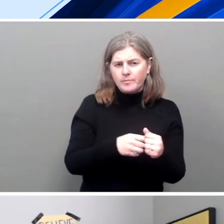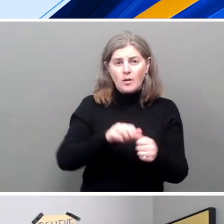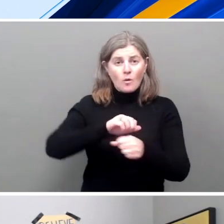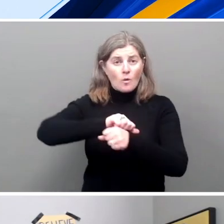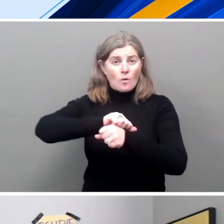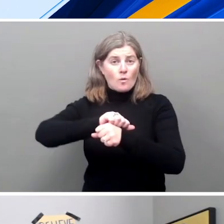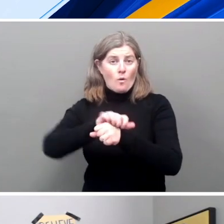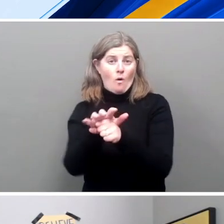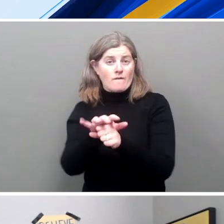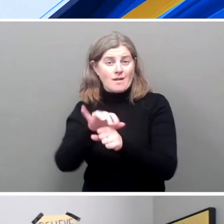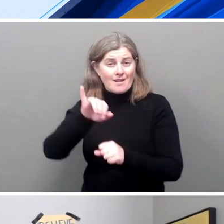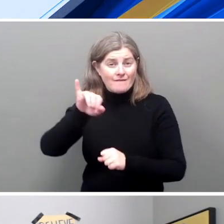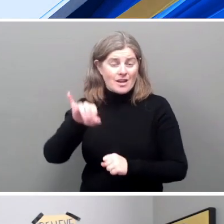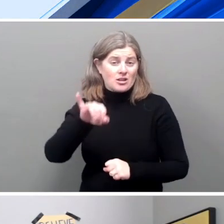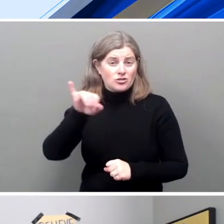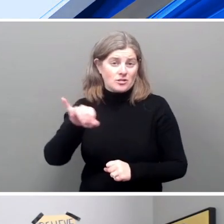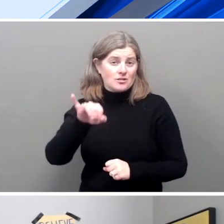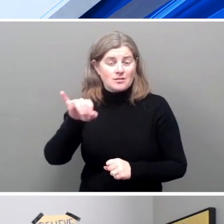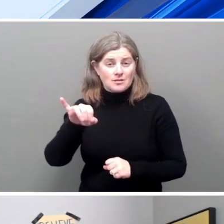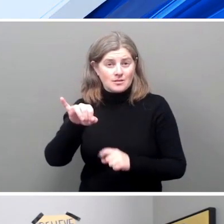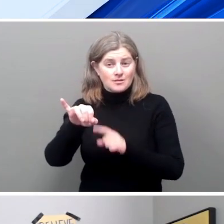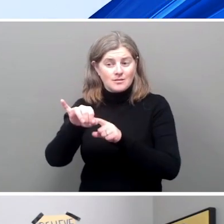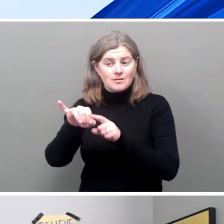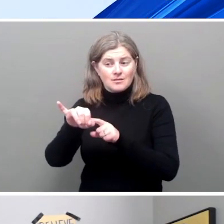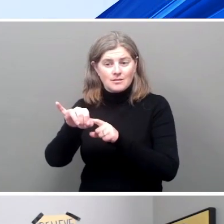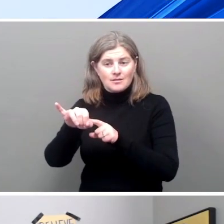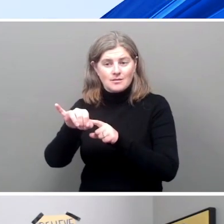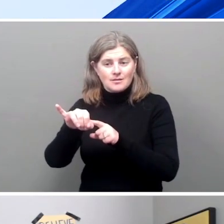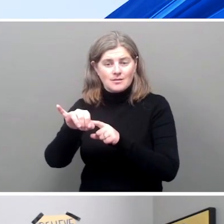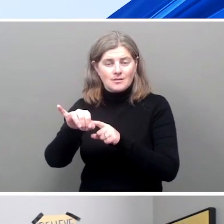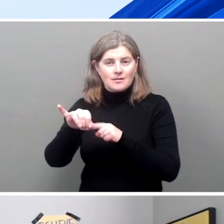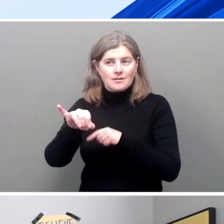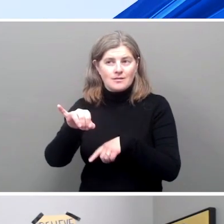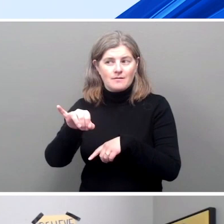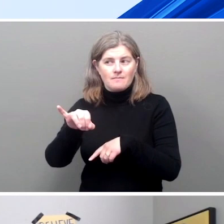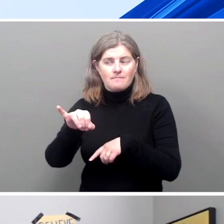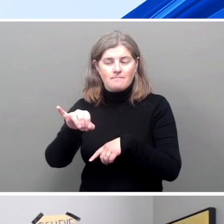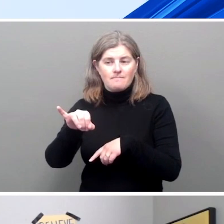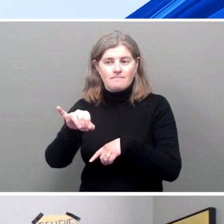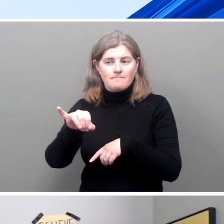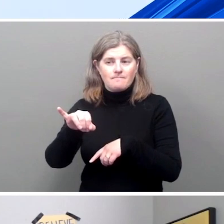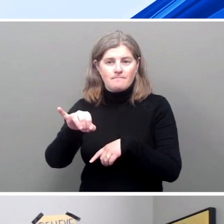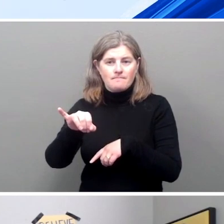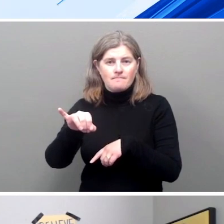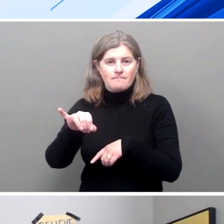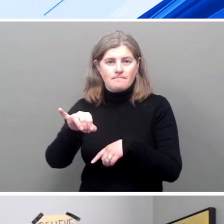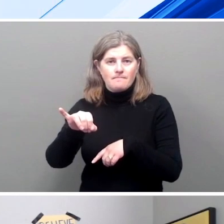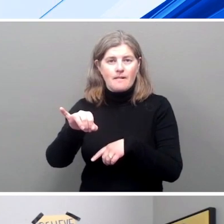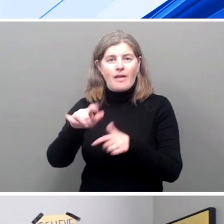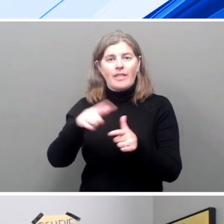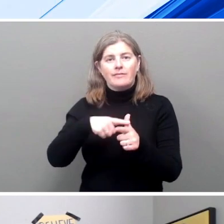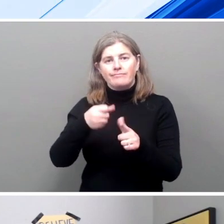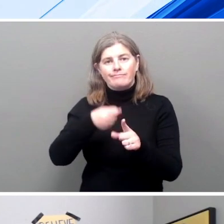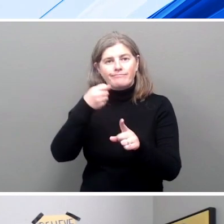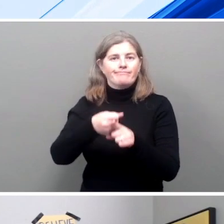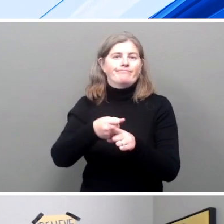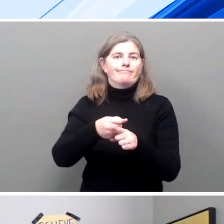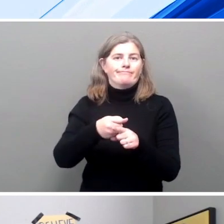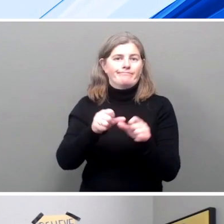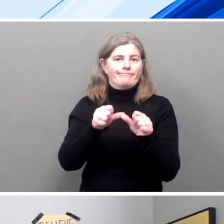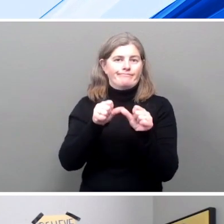COVID-19 infections followed by prolonged health conditions, so-called long